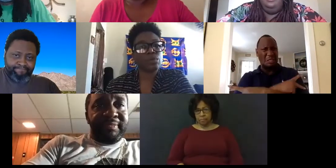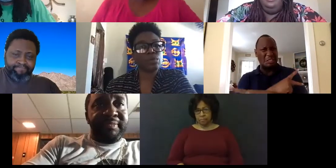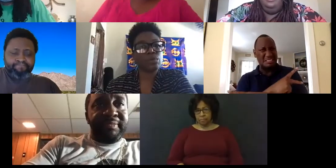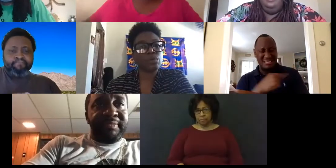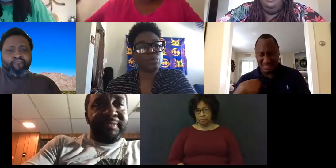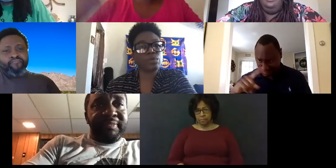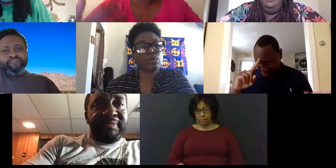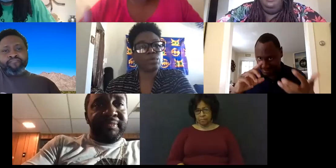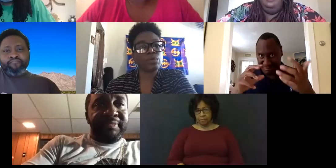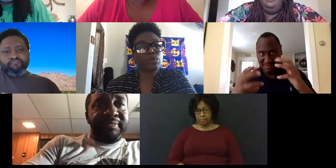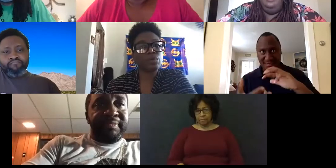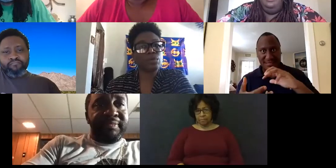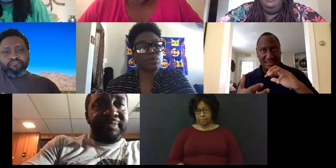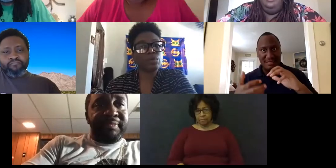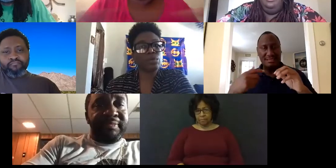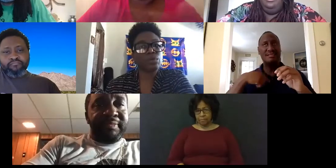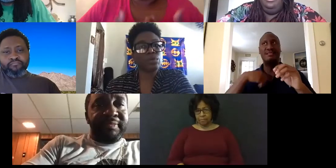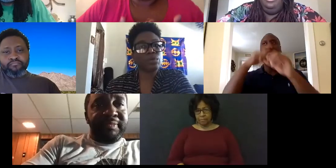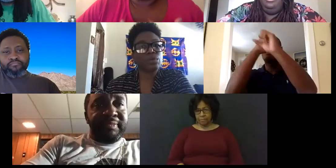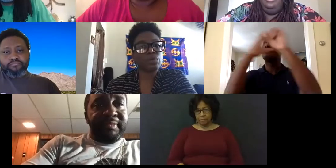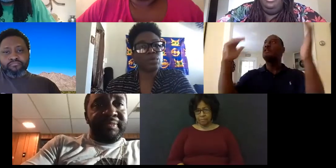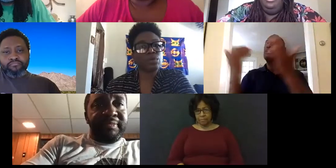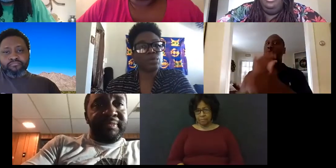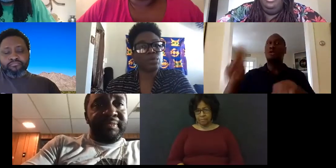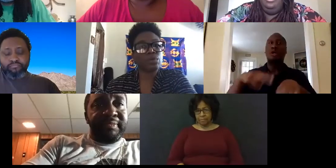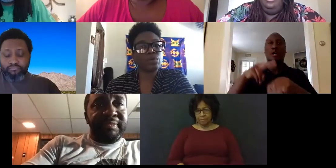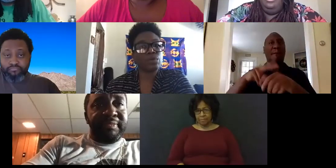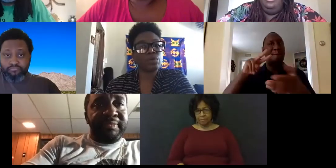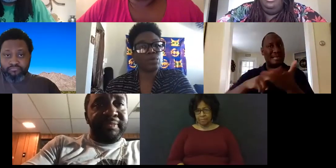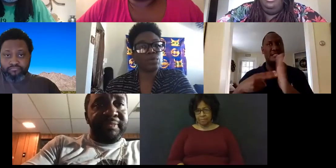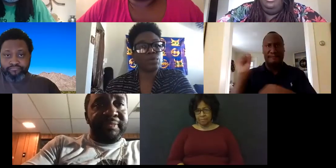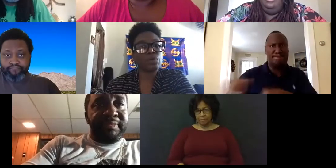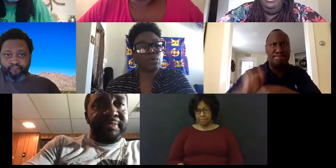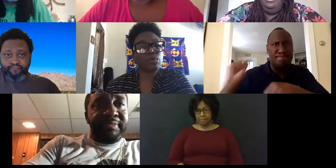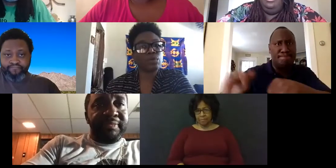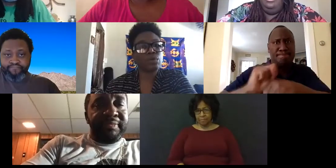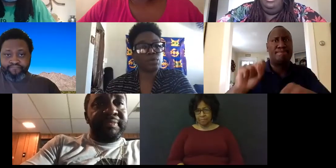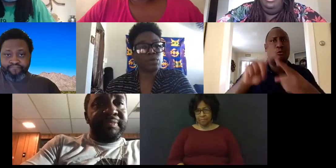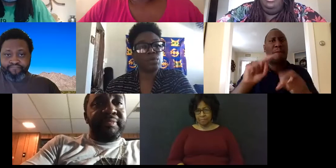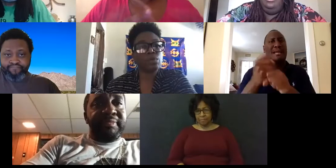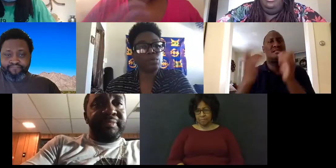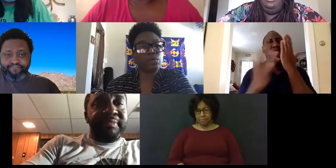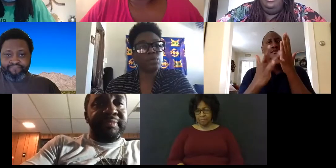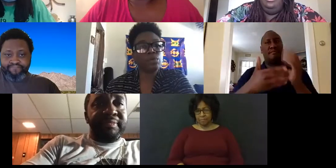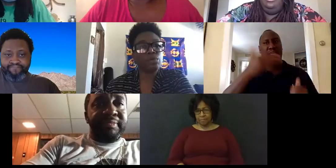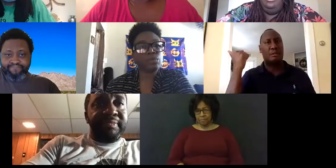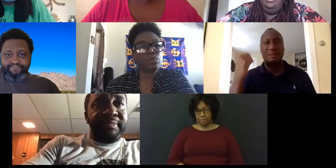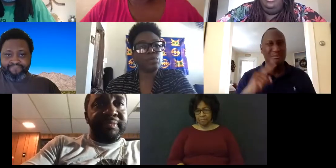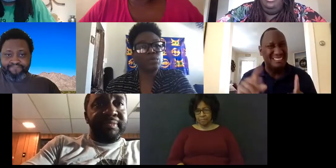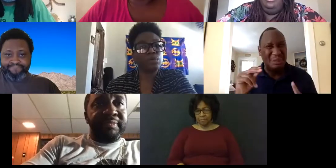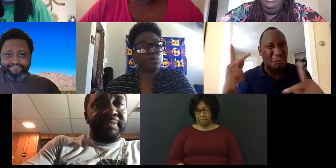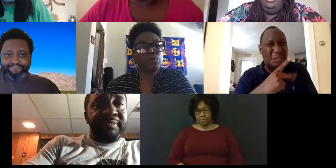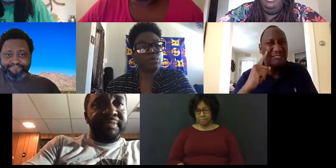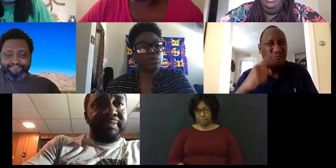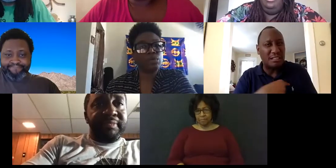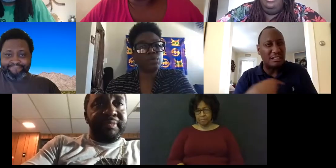you know, we would have a match with the deaf community and that we would have access and work